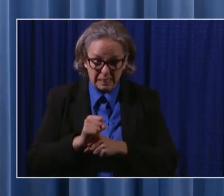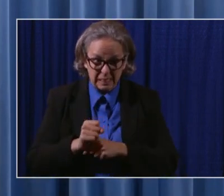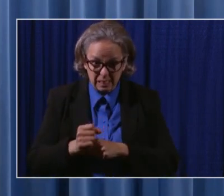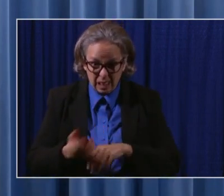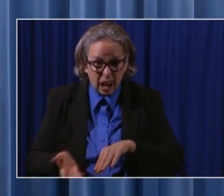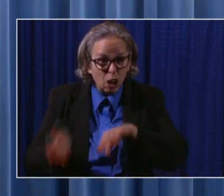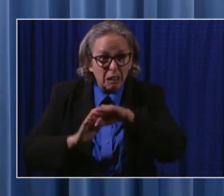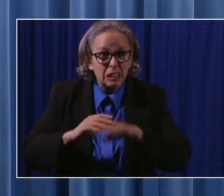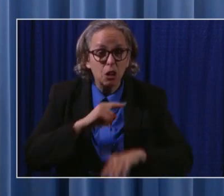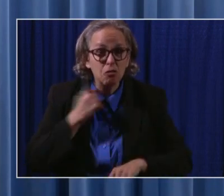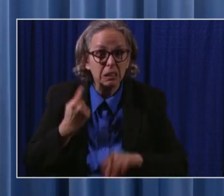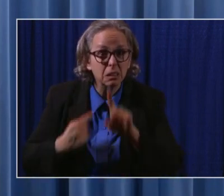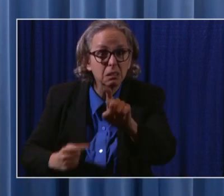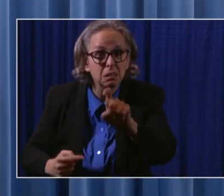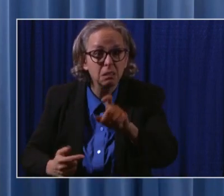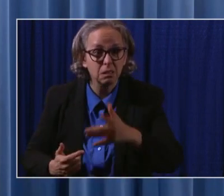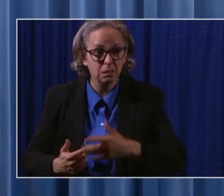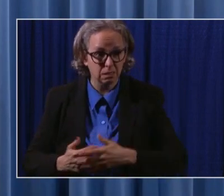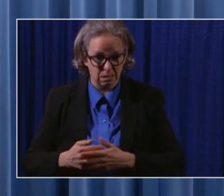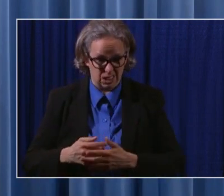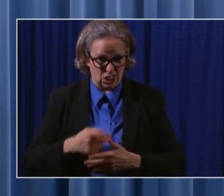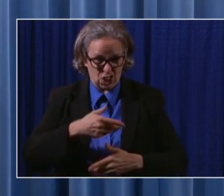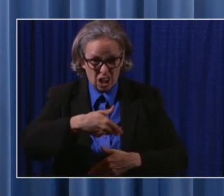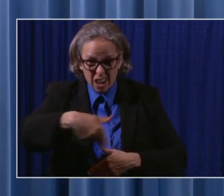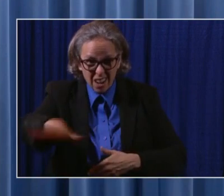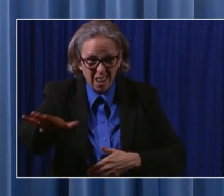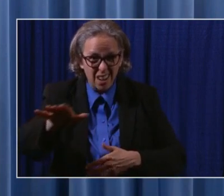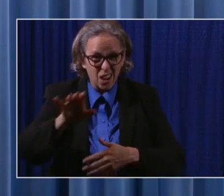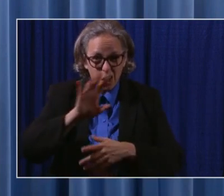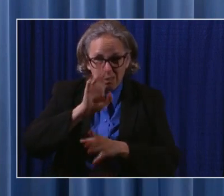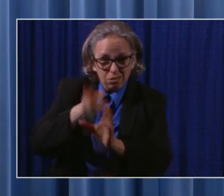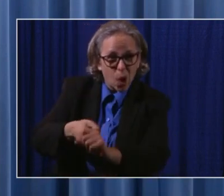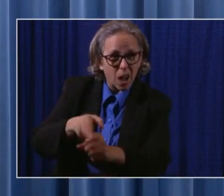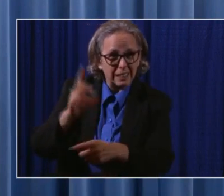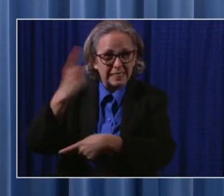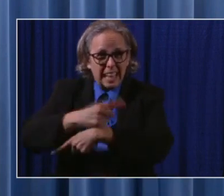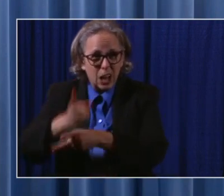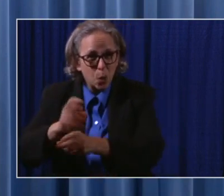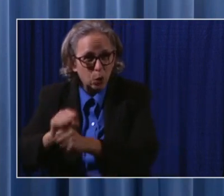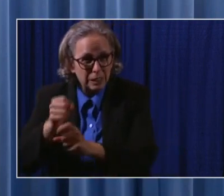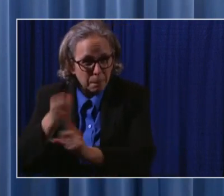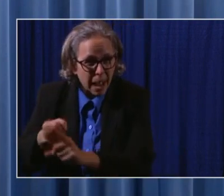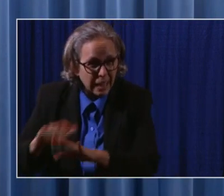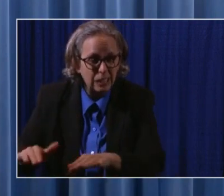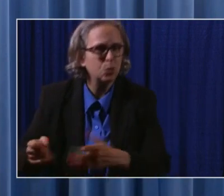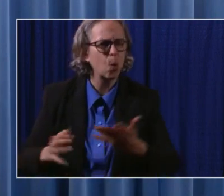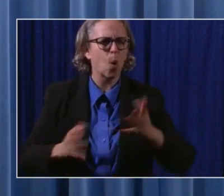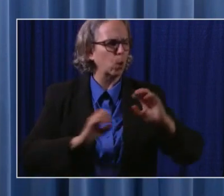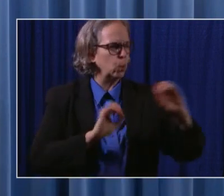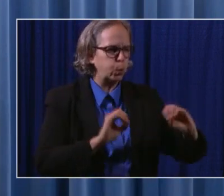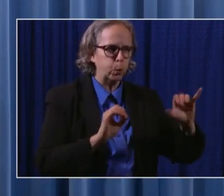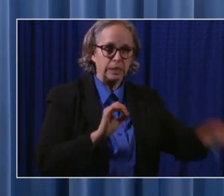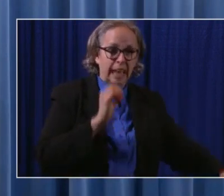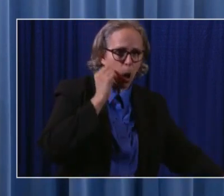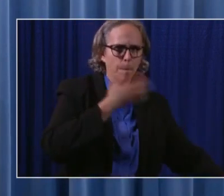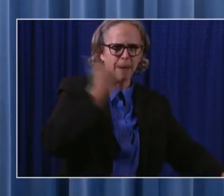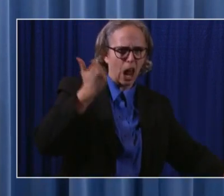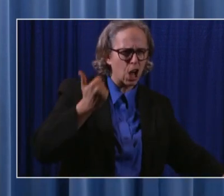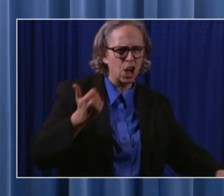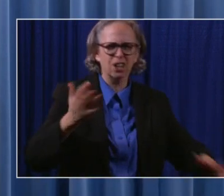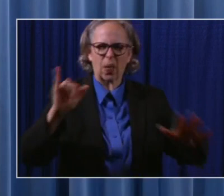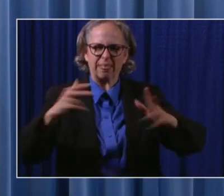care. Because if you talk about the risks are a kid gets